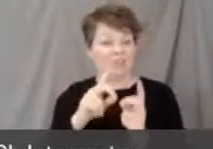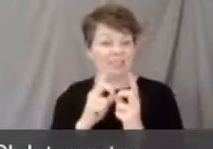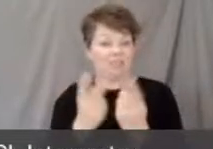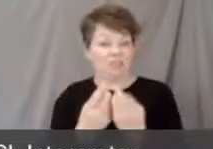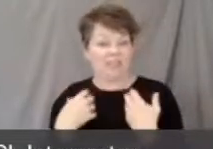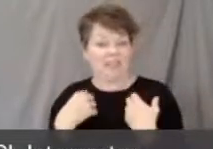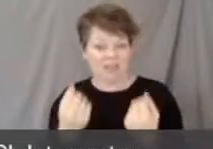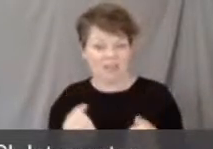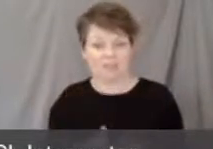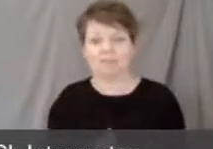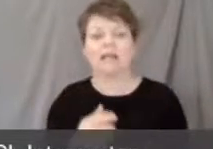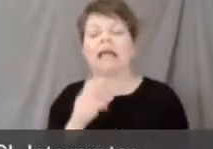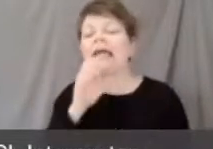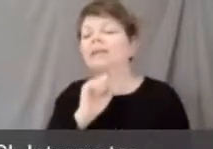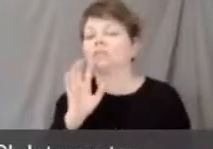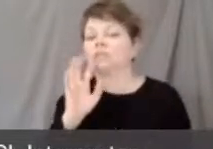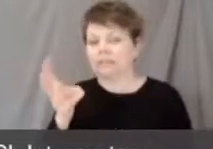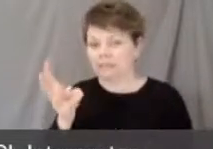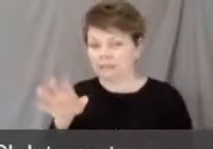please.